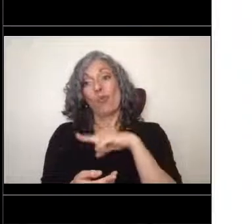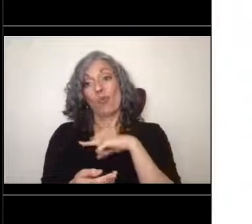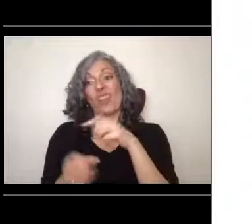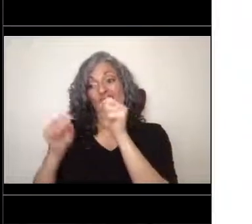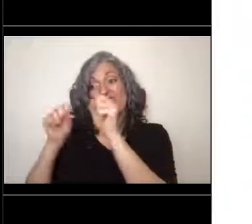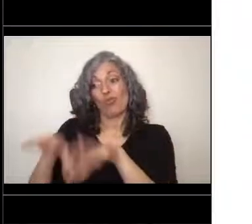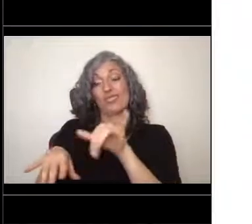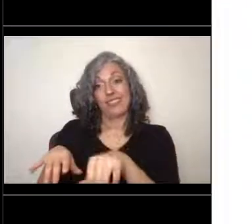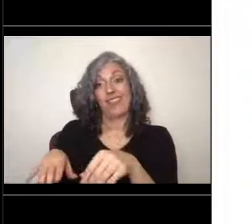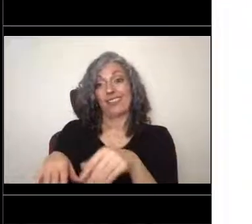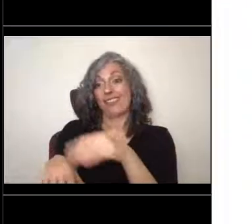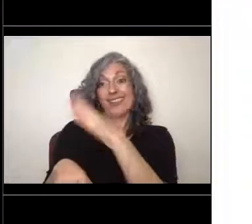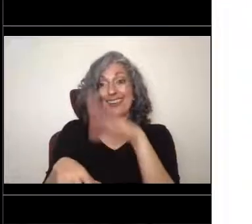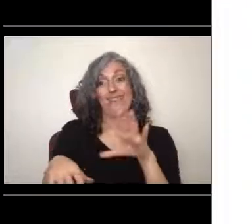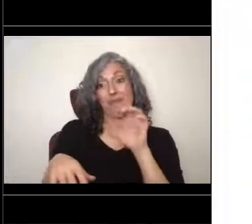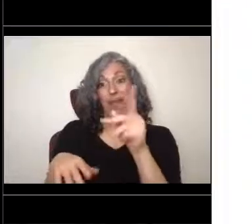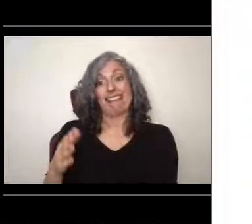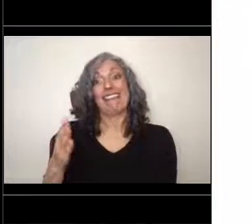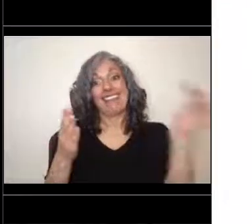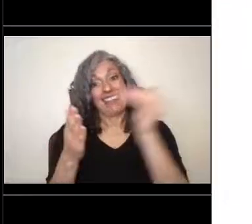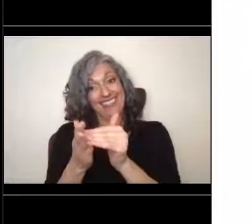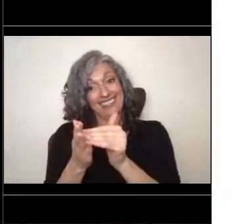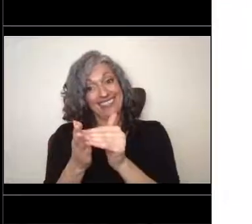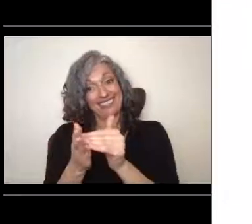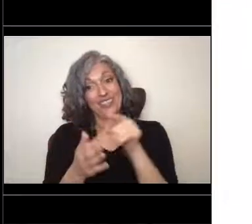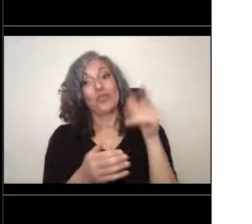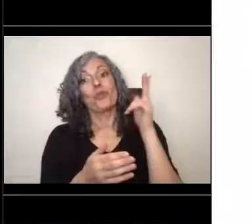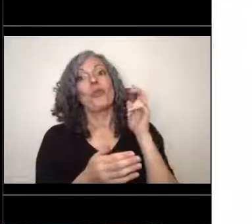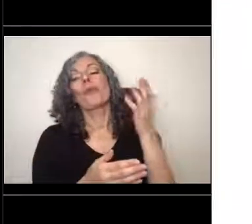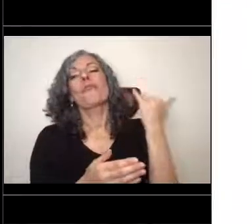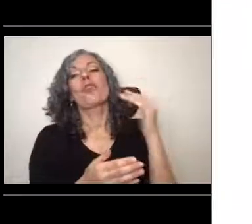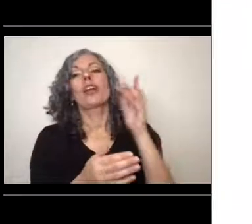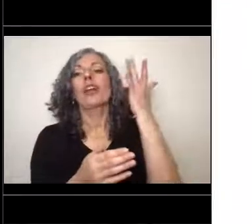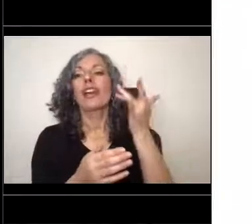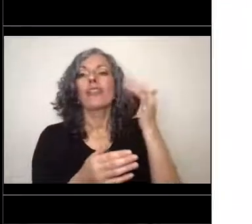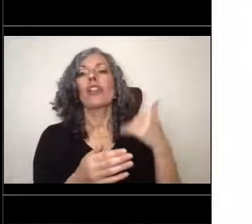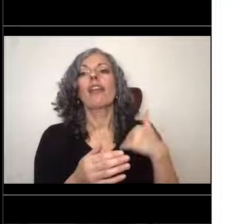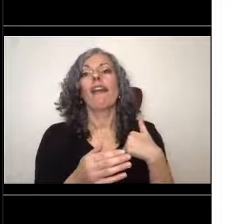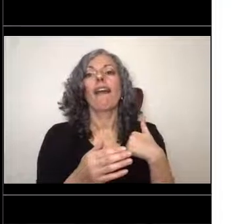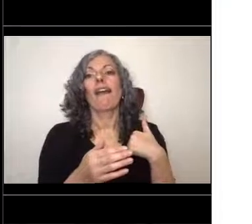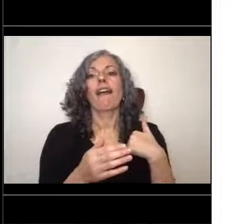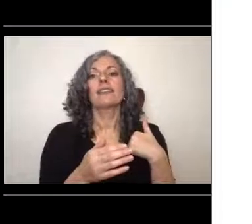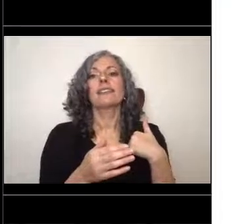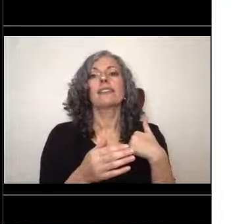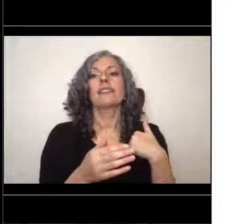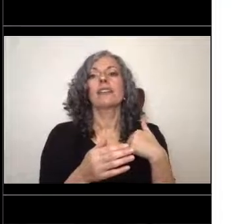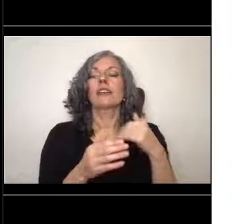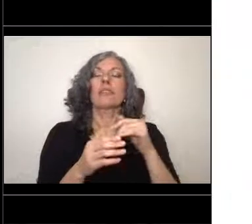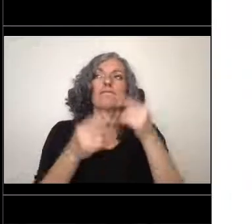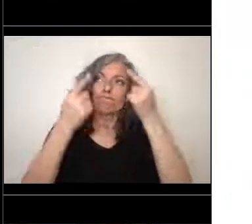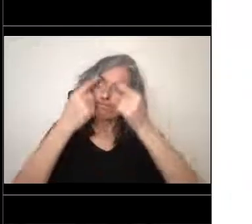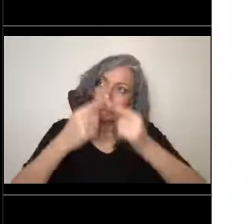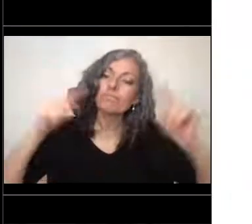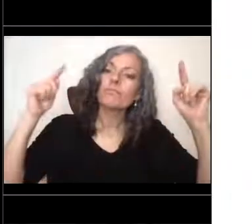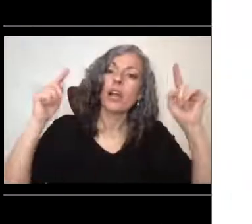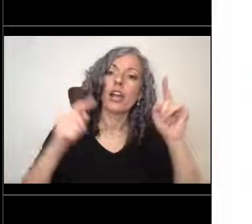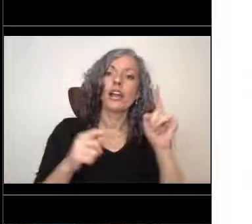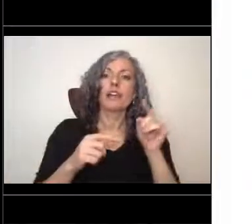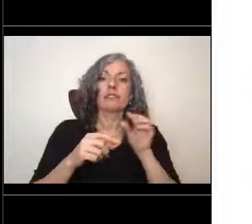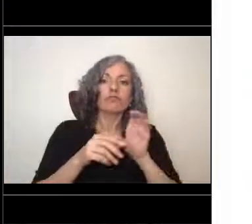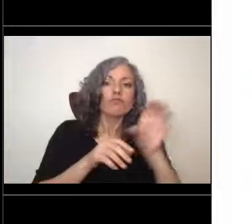those, never to come back again. As you've heard, California has had great success in the August